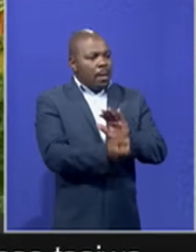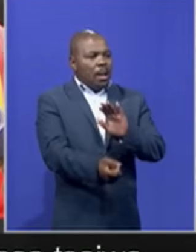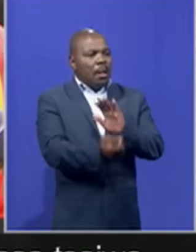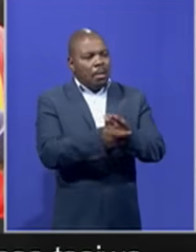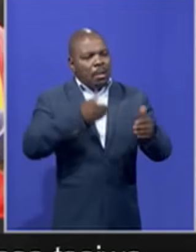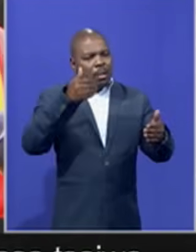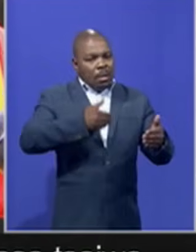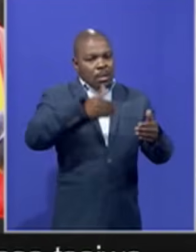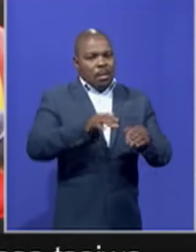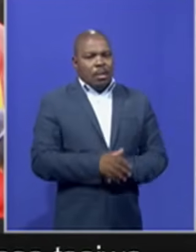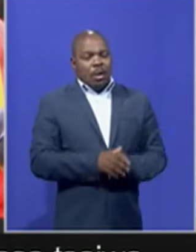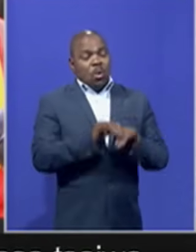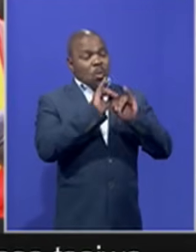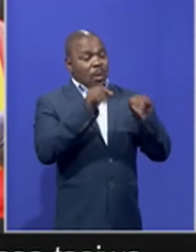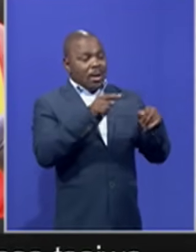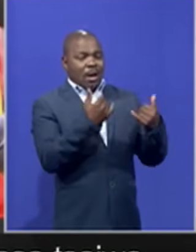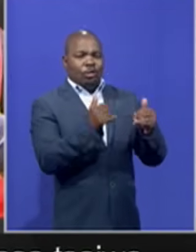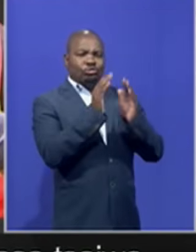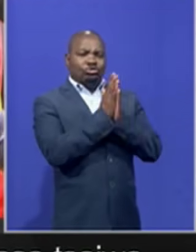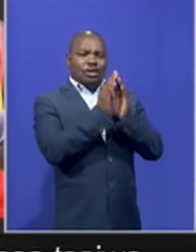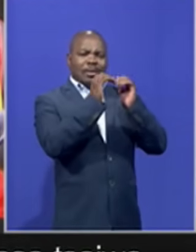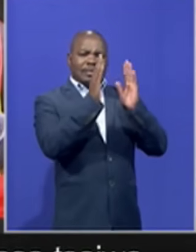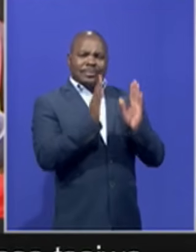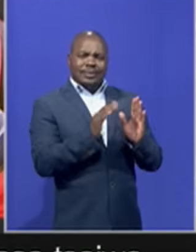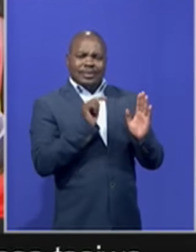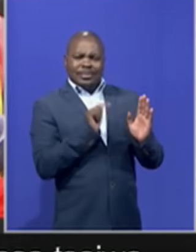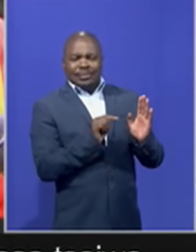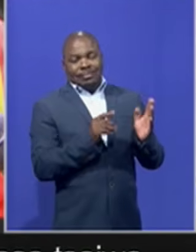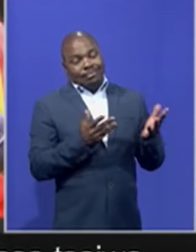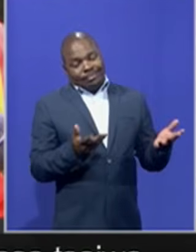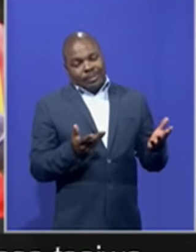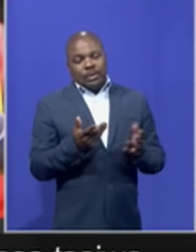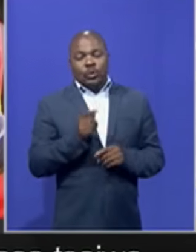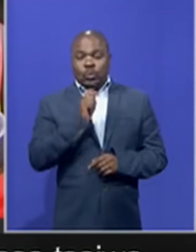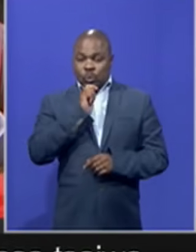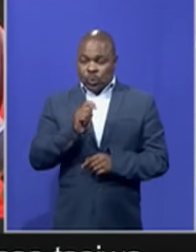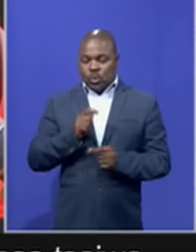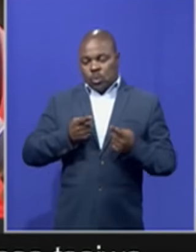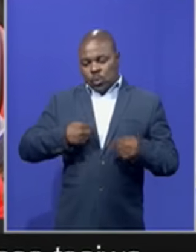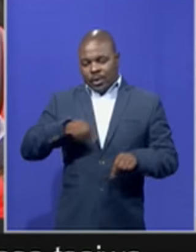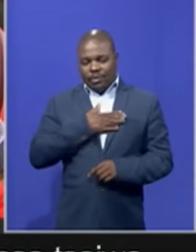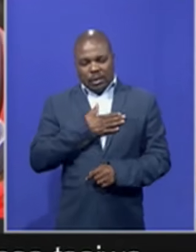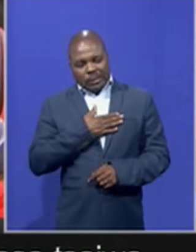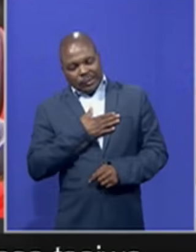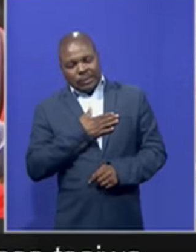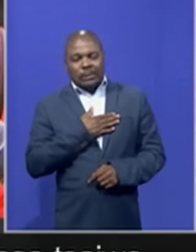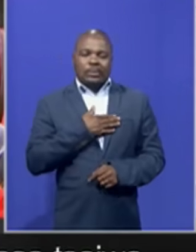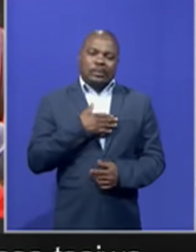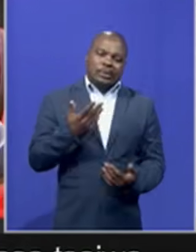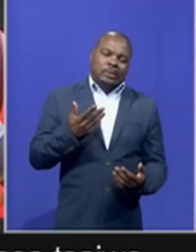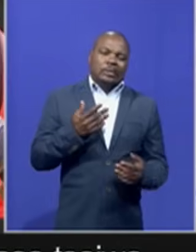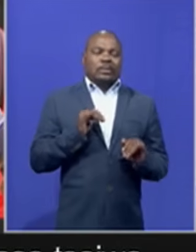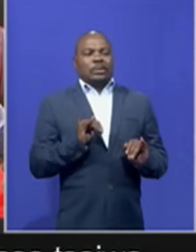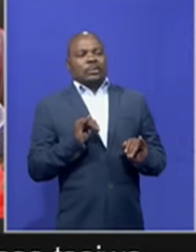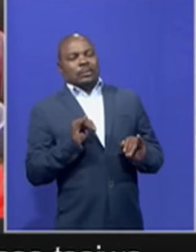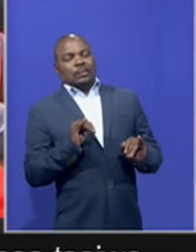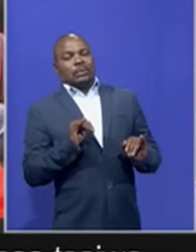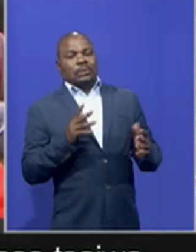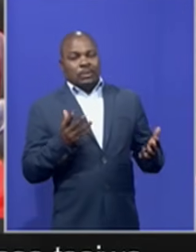one, especially in the church, is really putting us in a very hard corner. But we